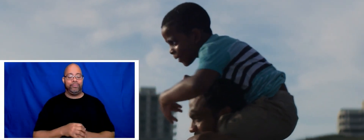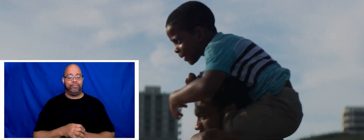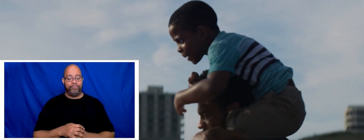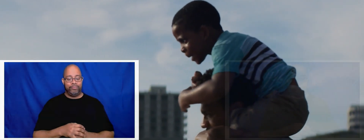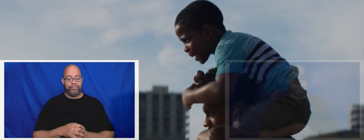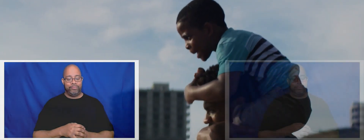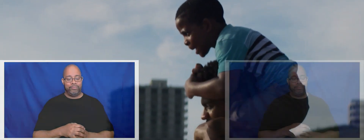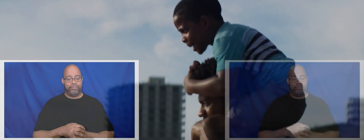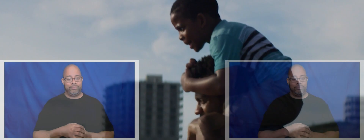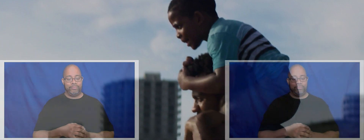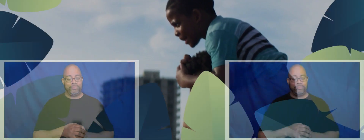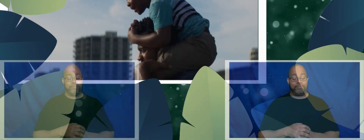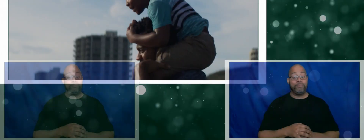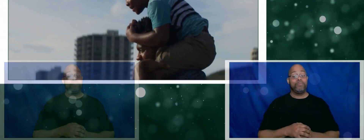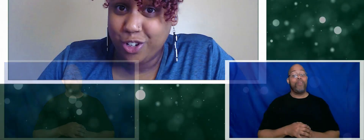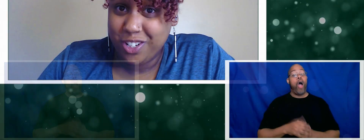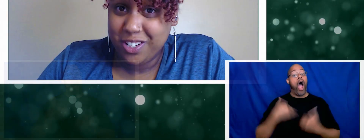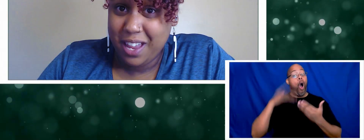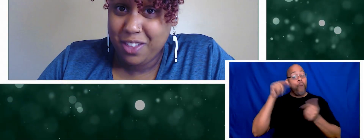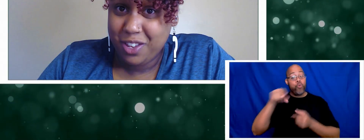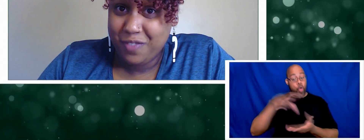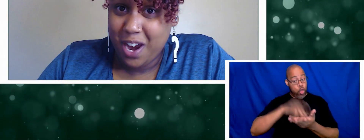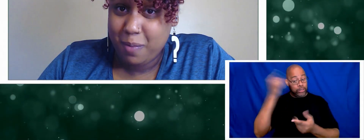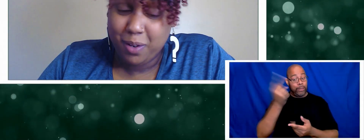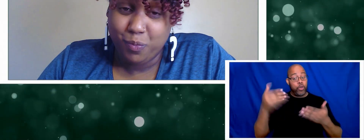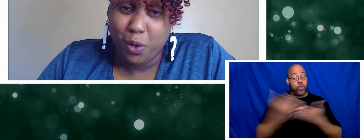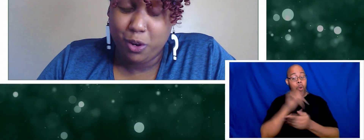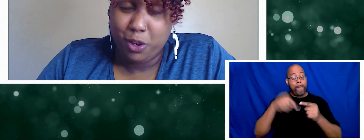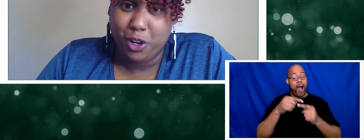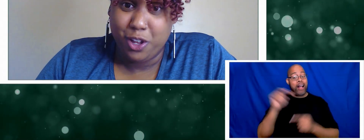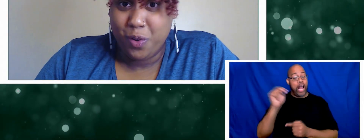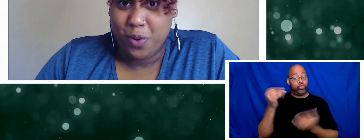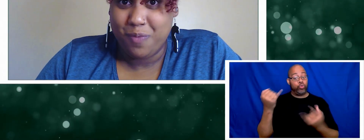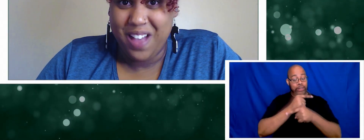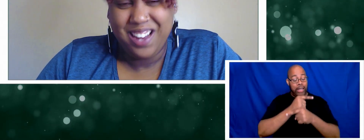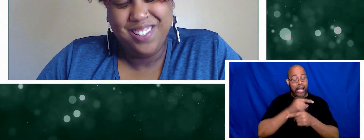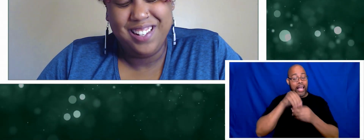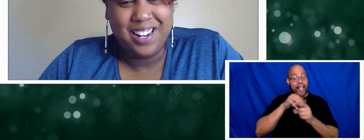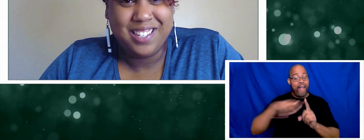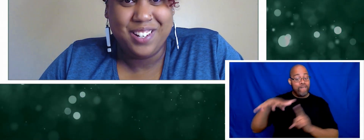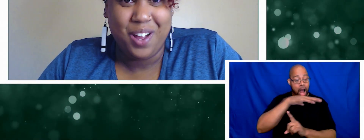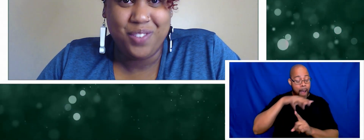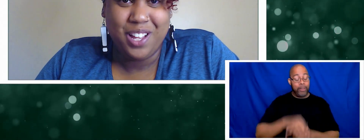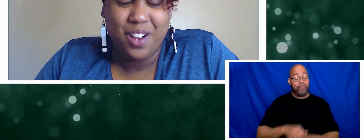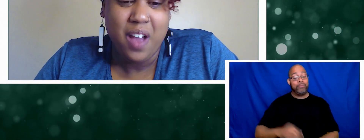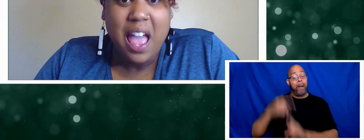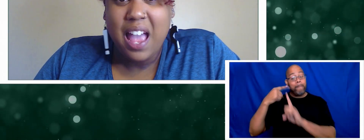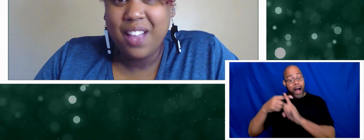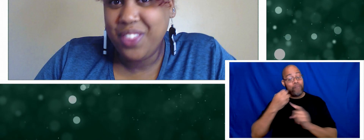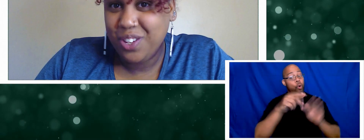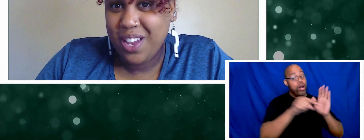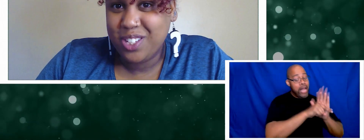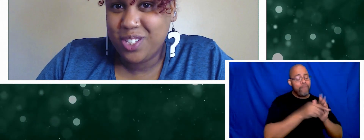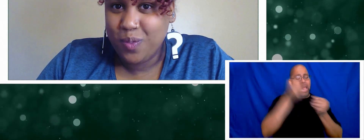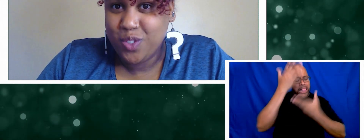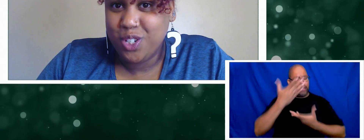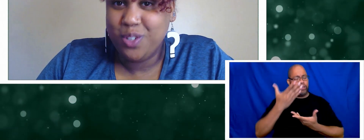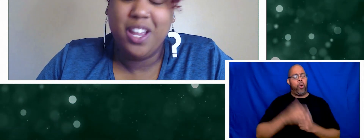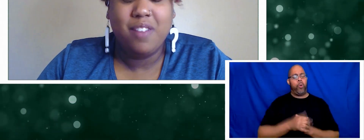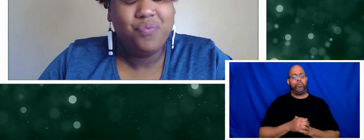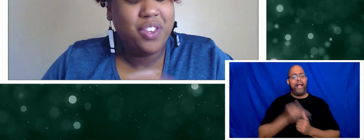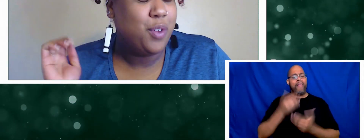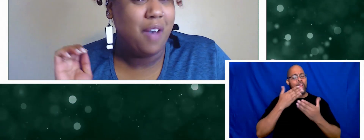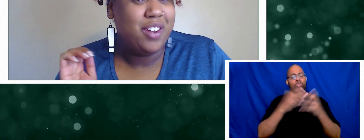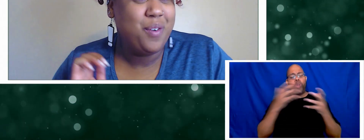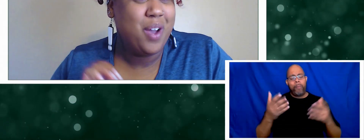All in all, I hope you guys learned something new about nitrogen today in the environment, whether the good or the bad. You can let us know down below. And thank you guys so much for